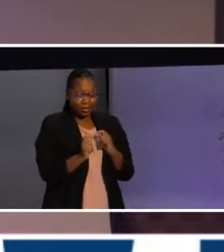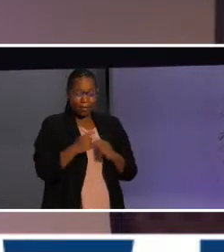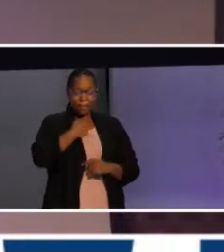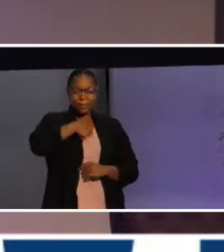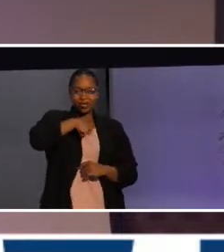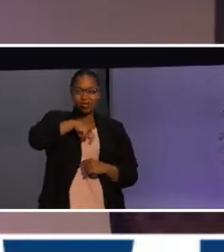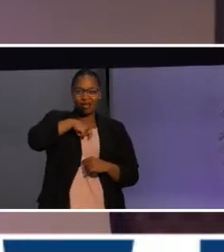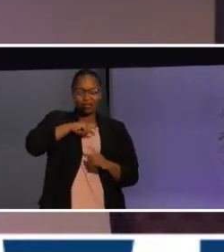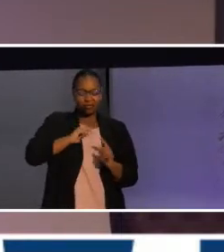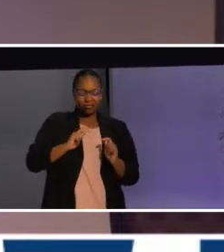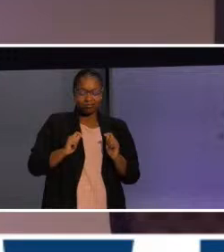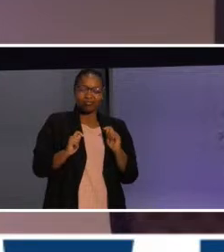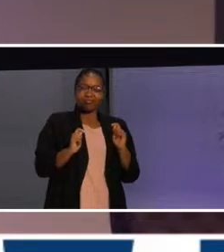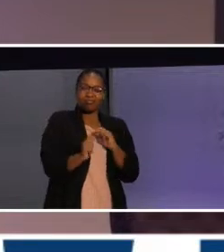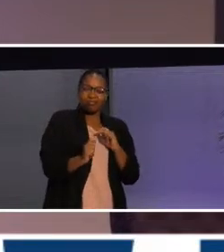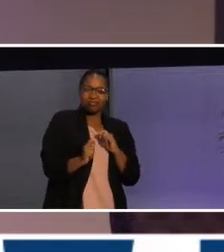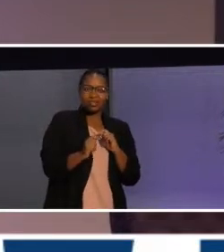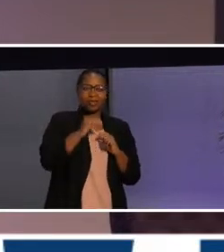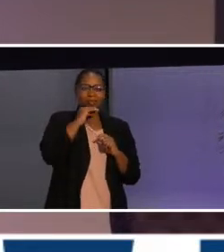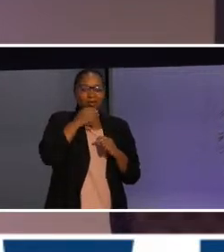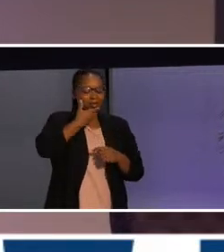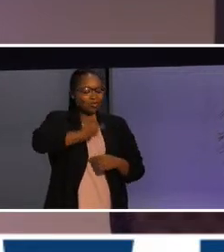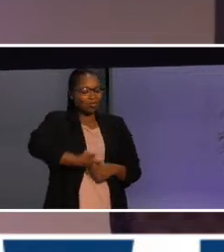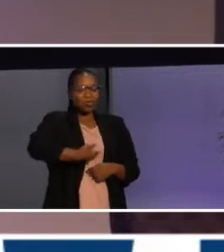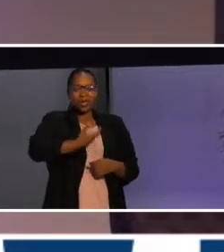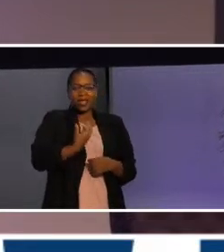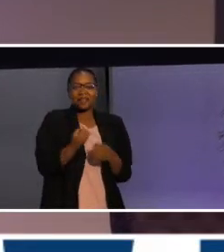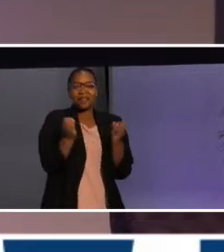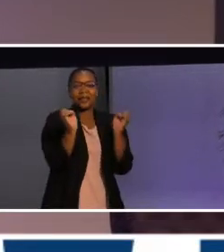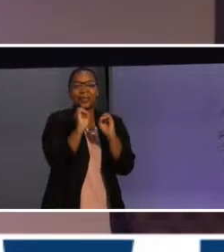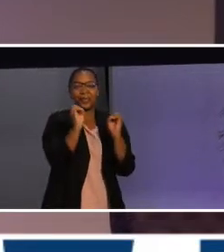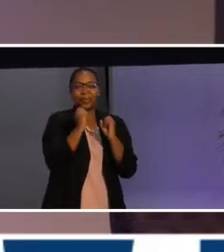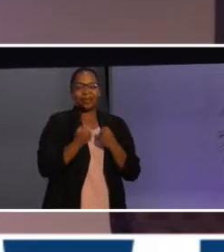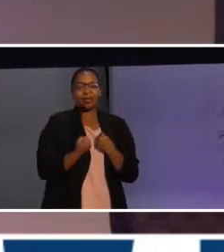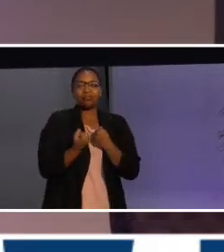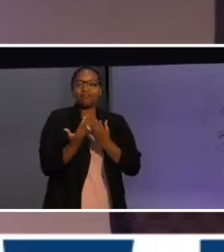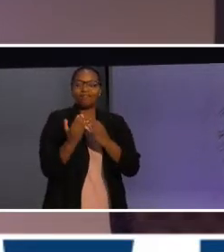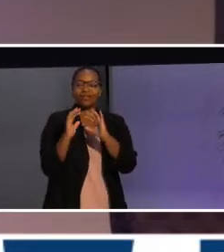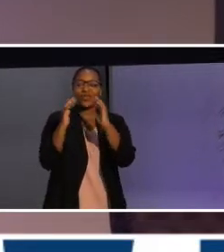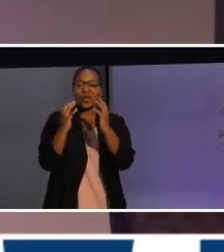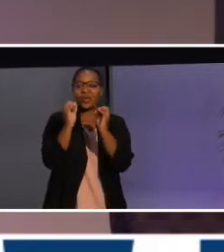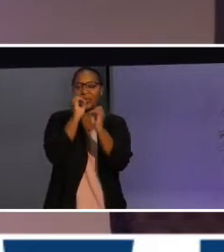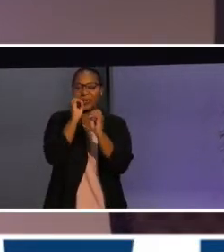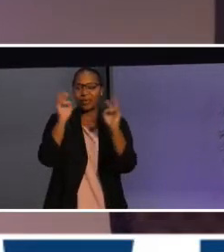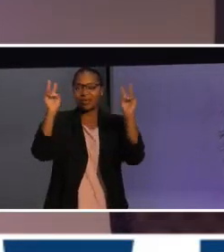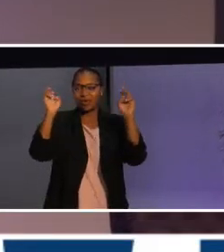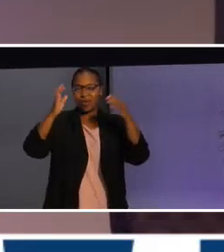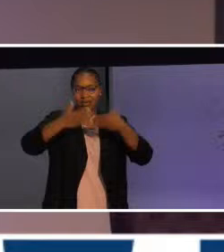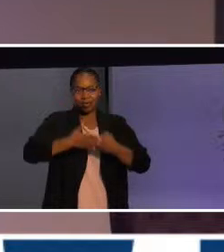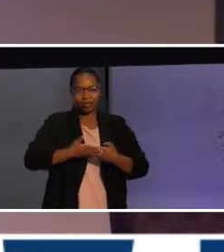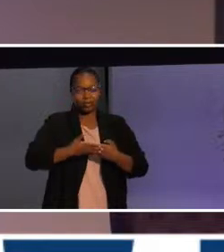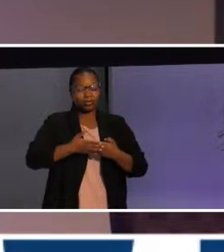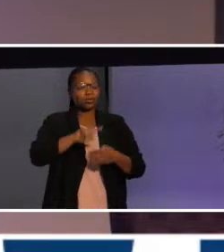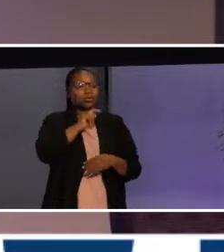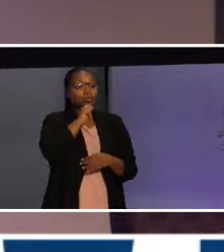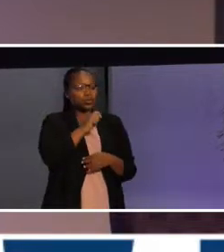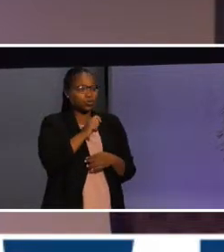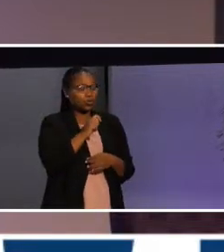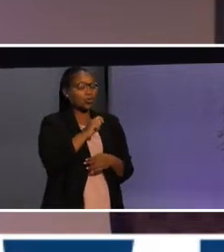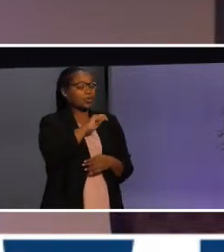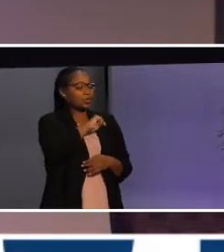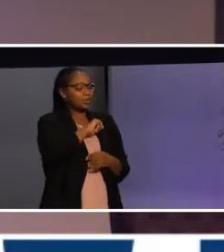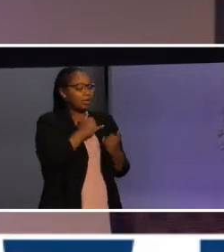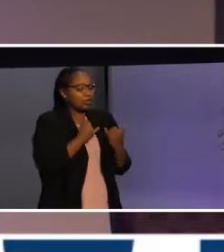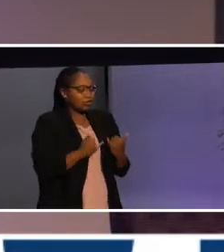personality, you have nothing left to give to the world," unquote. It is as true today as it was